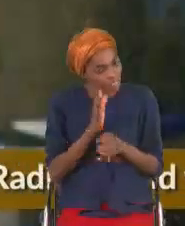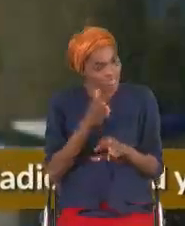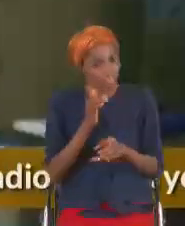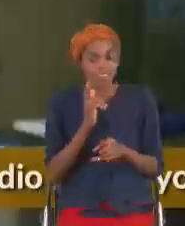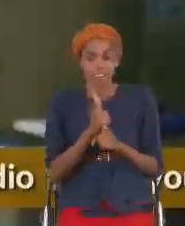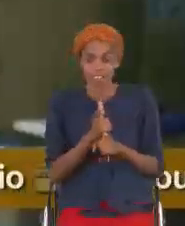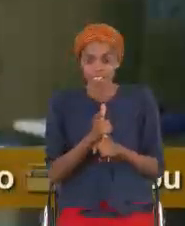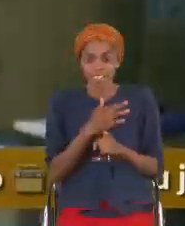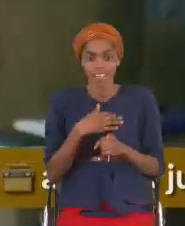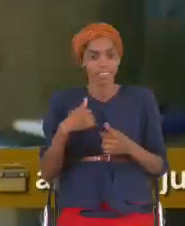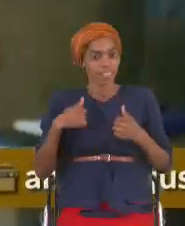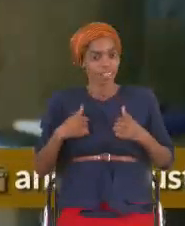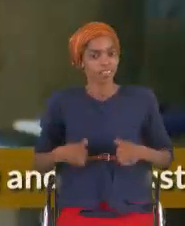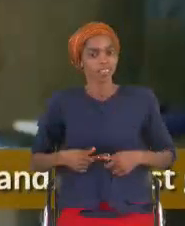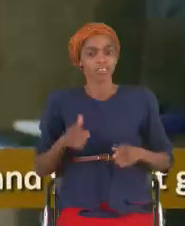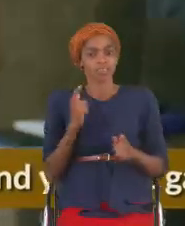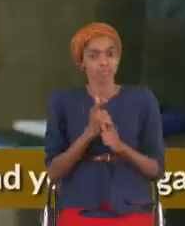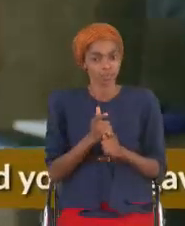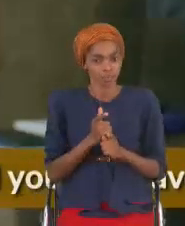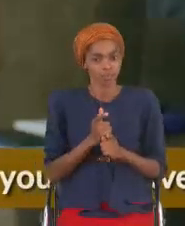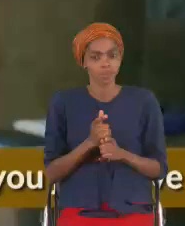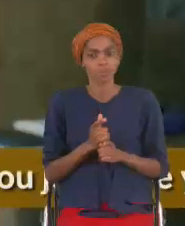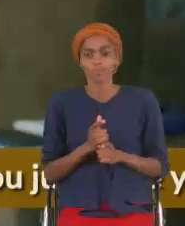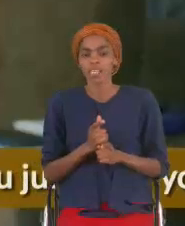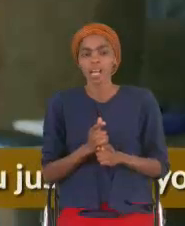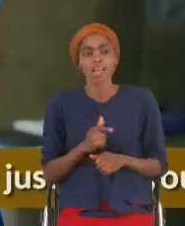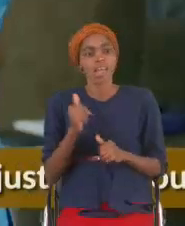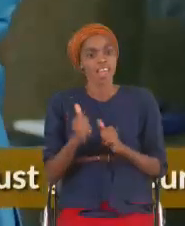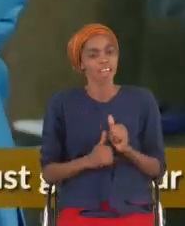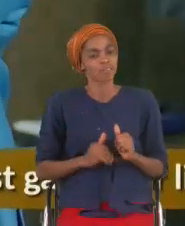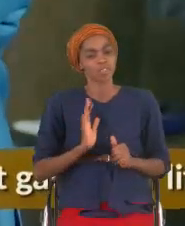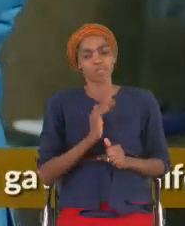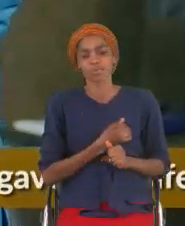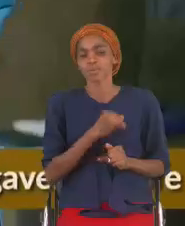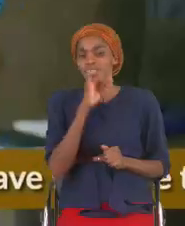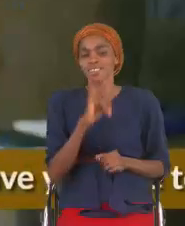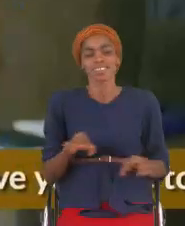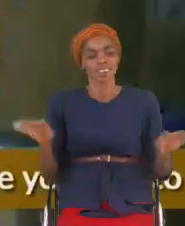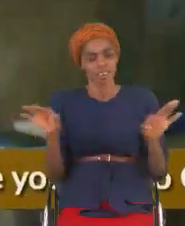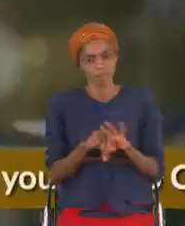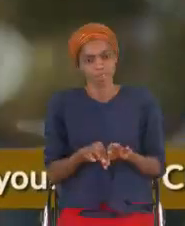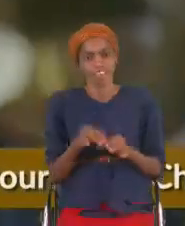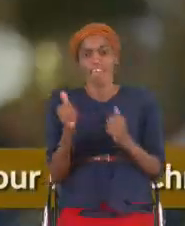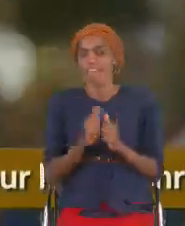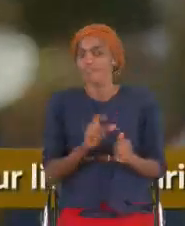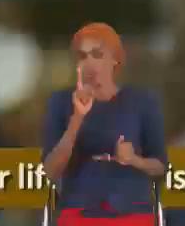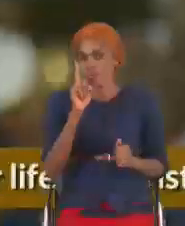And don't leave anybody out. Every soul is important. All of them, they are